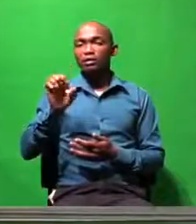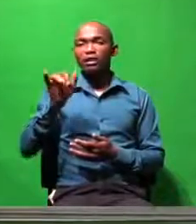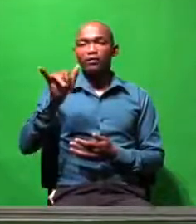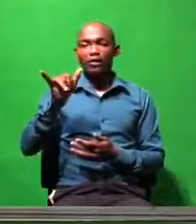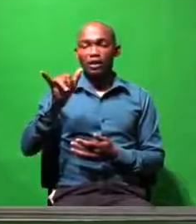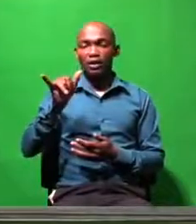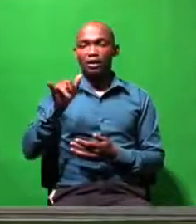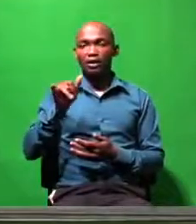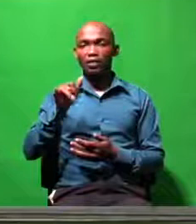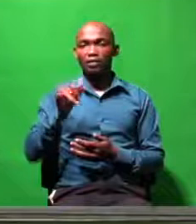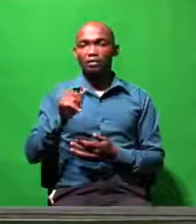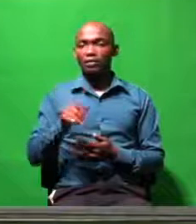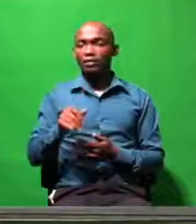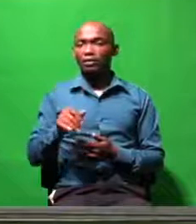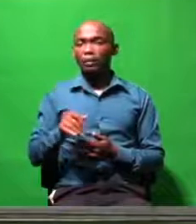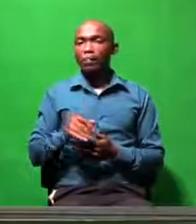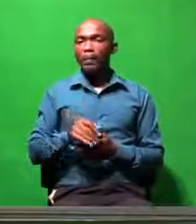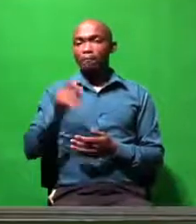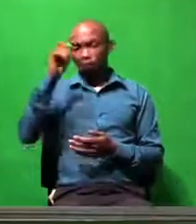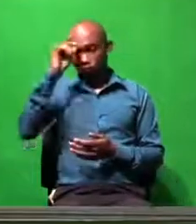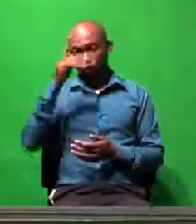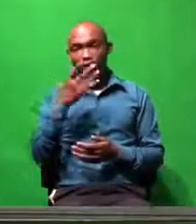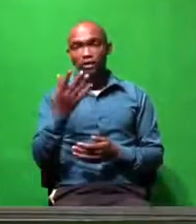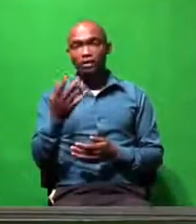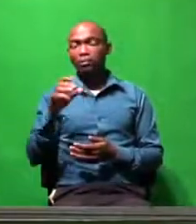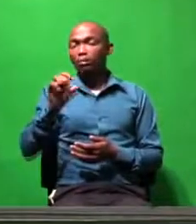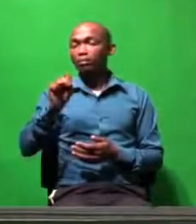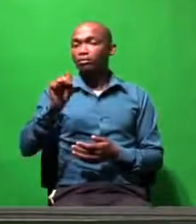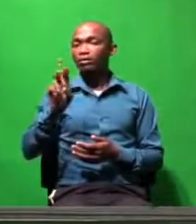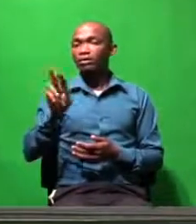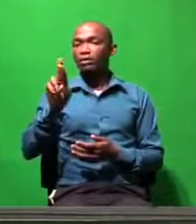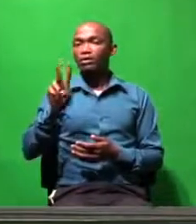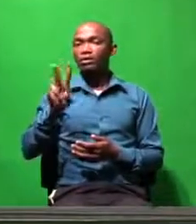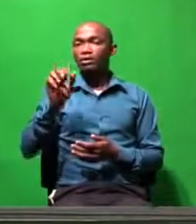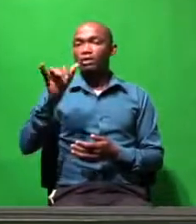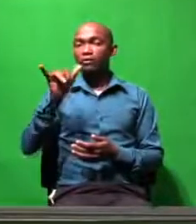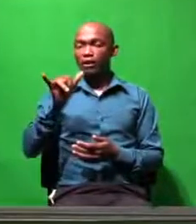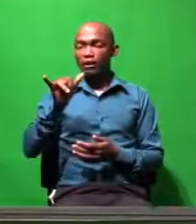Identify the types of surveying. And our last question, my student,